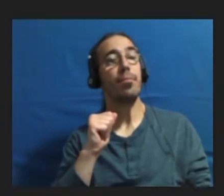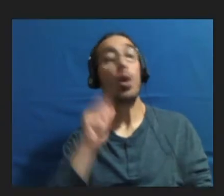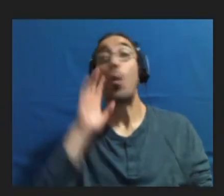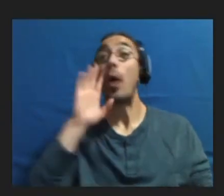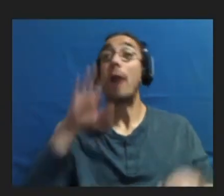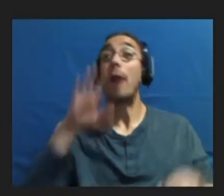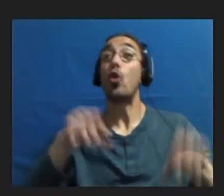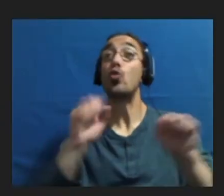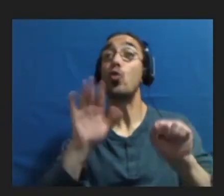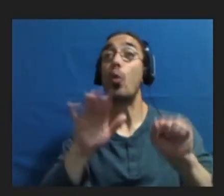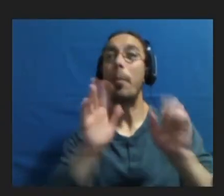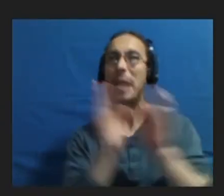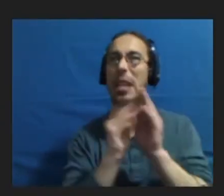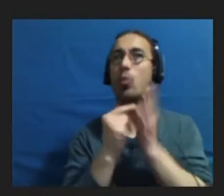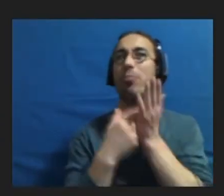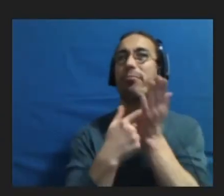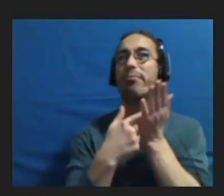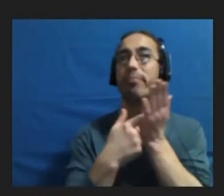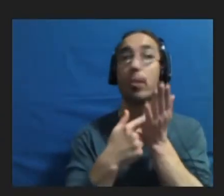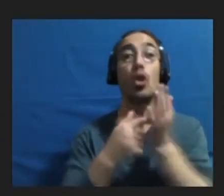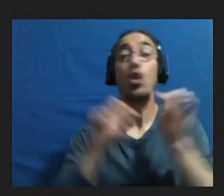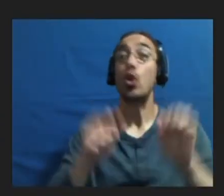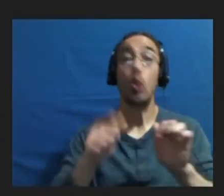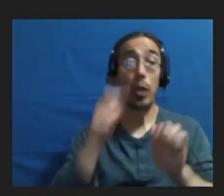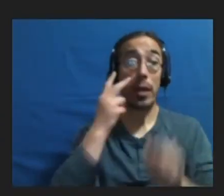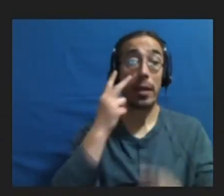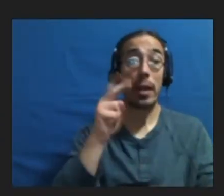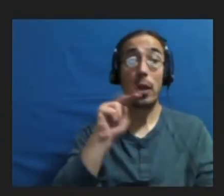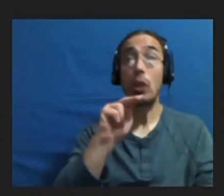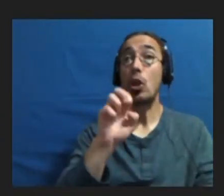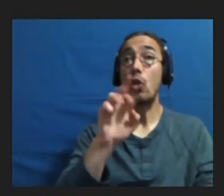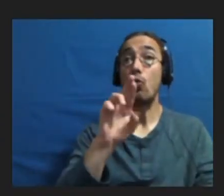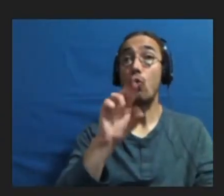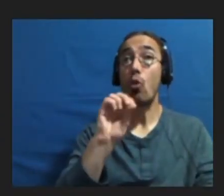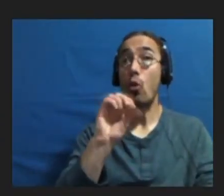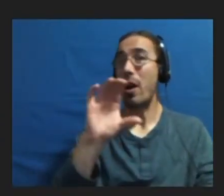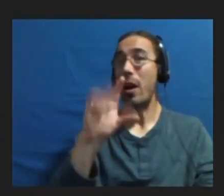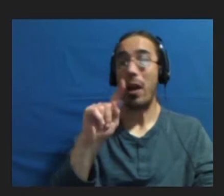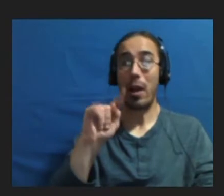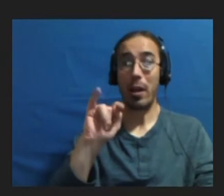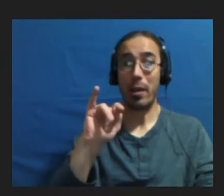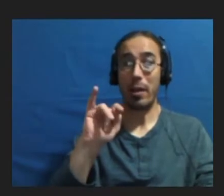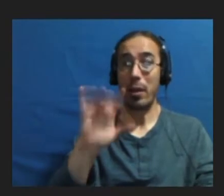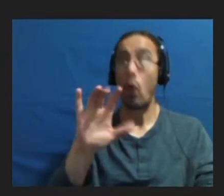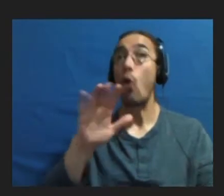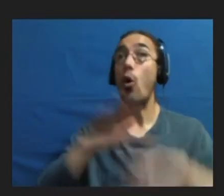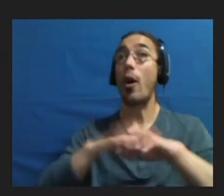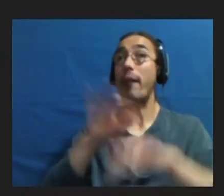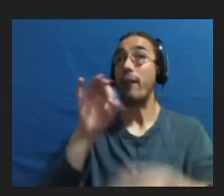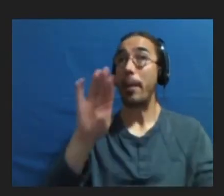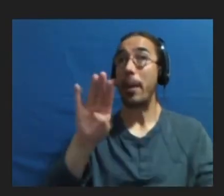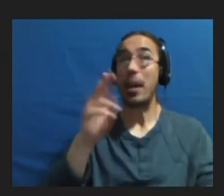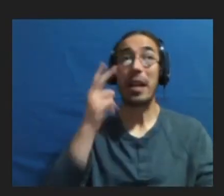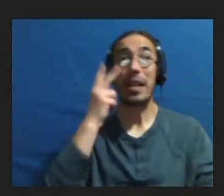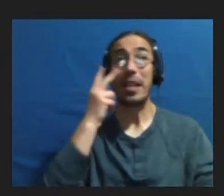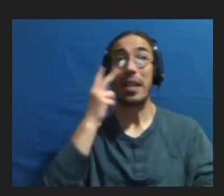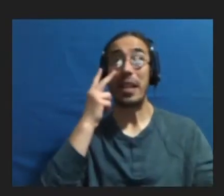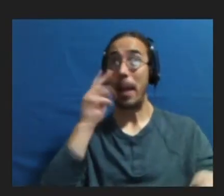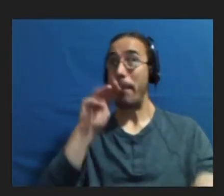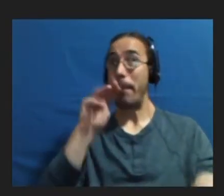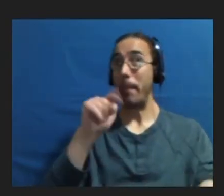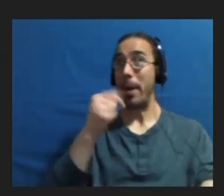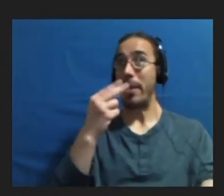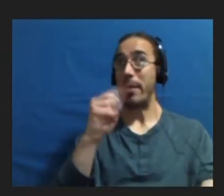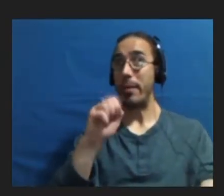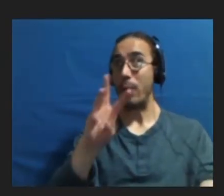You can visit Neuroclassic on Facebook and watch some of Matthew's videos. And we have